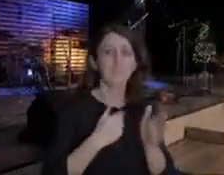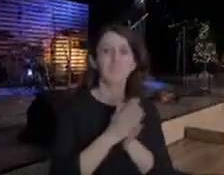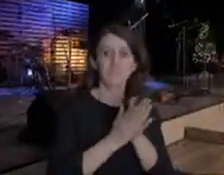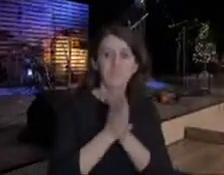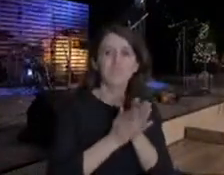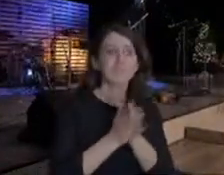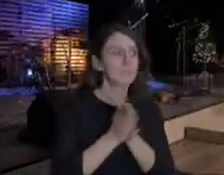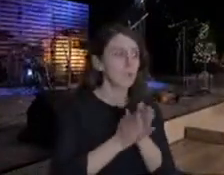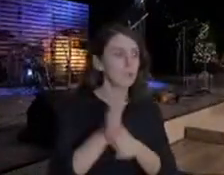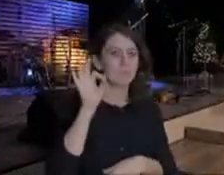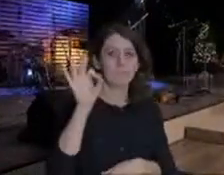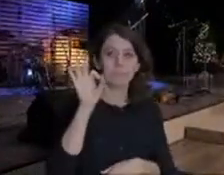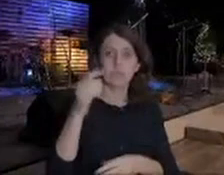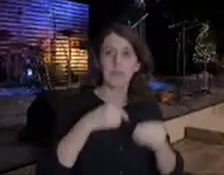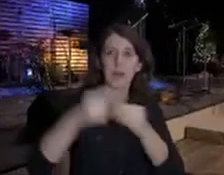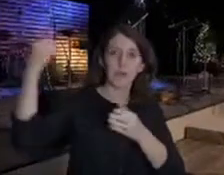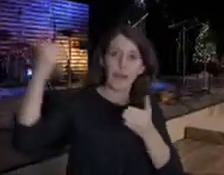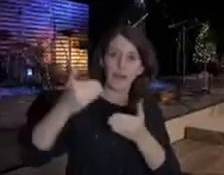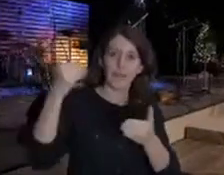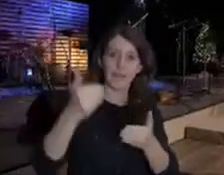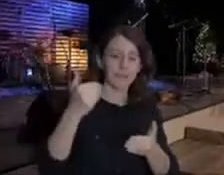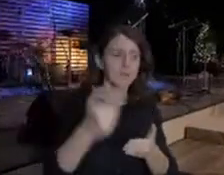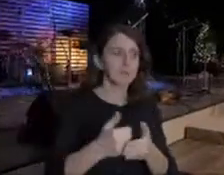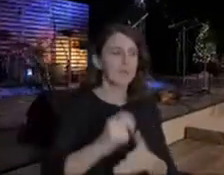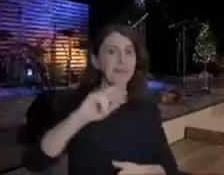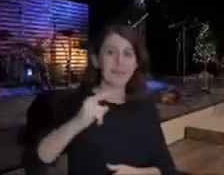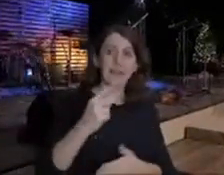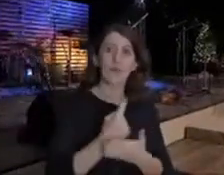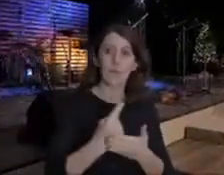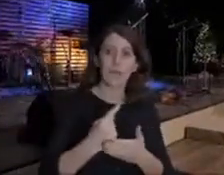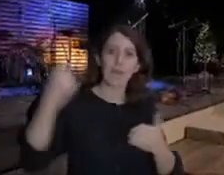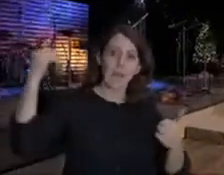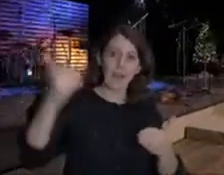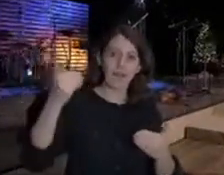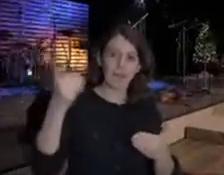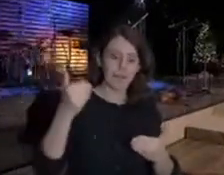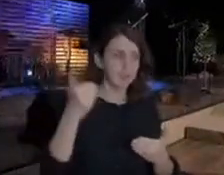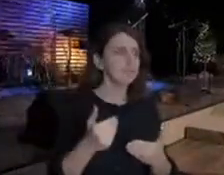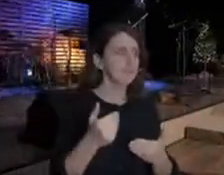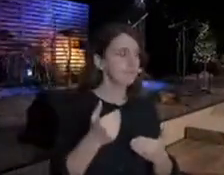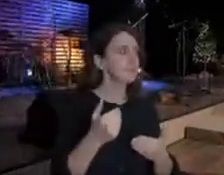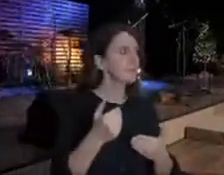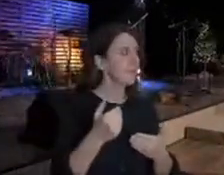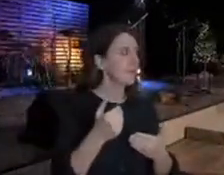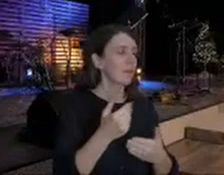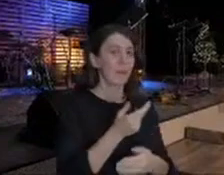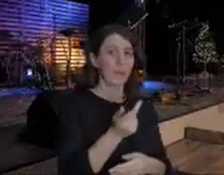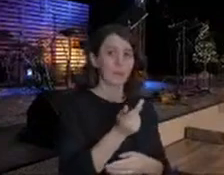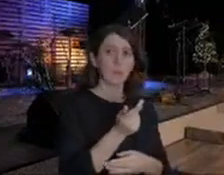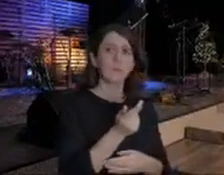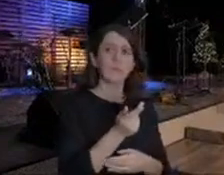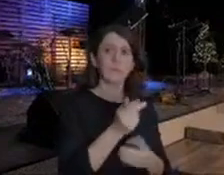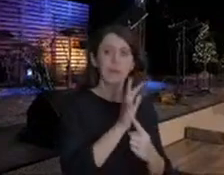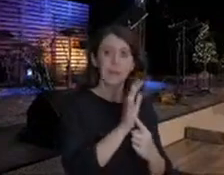to this series. I have been looking forward to this series, but really it's the second week of Advent. As we talked about earlier, as Chris and Ronette were up here lighting